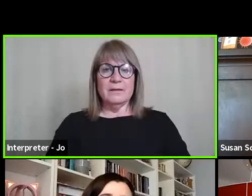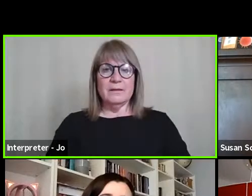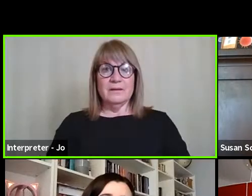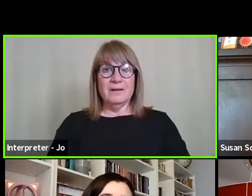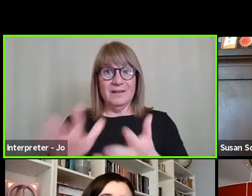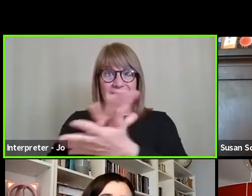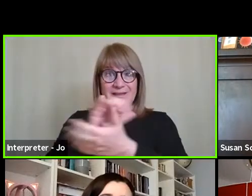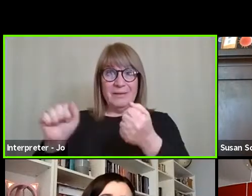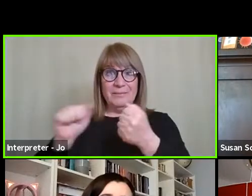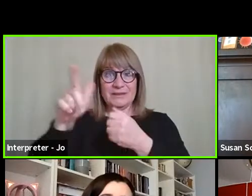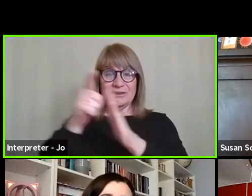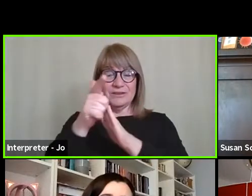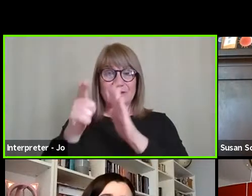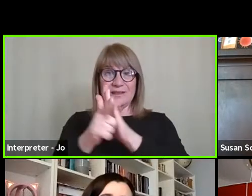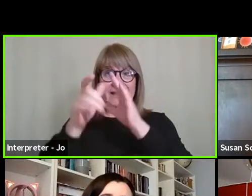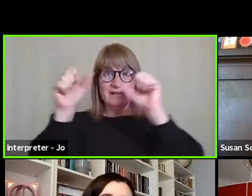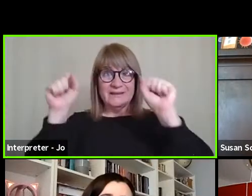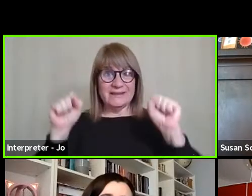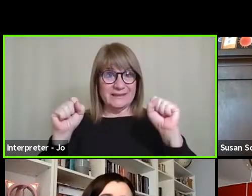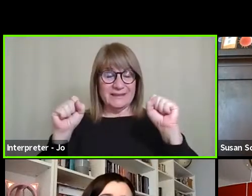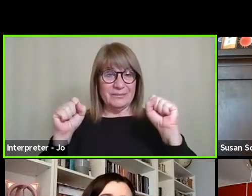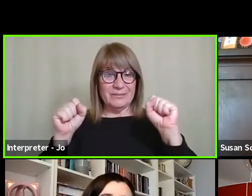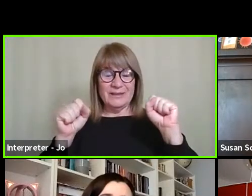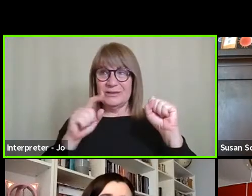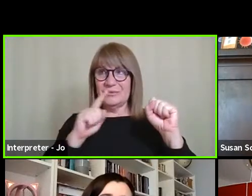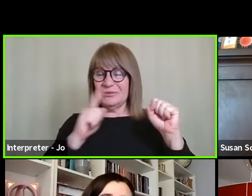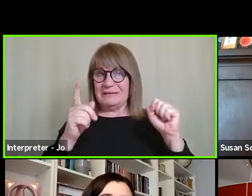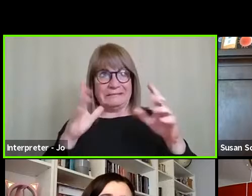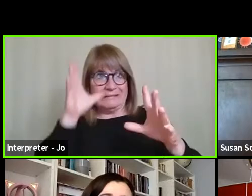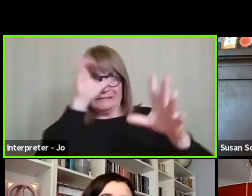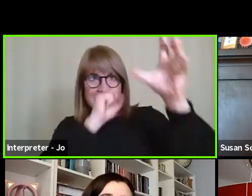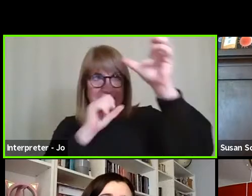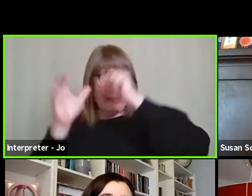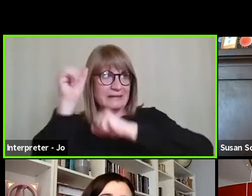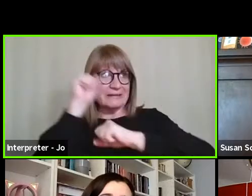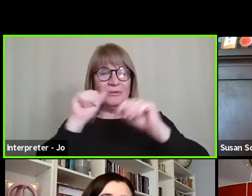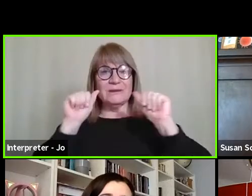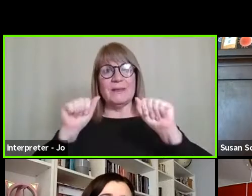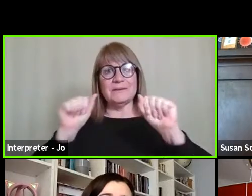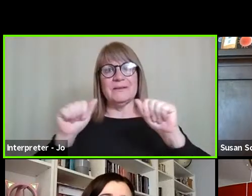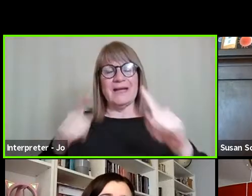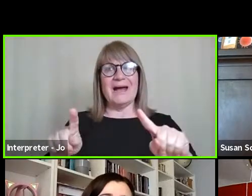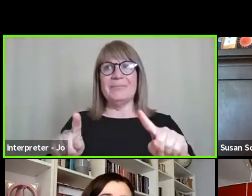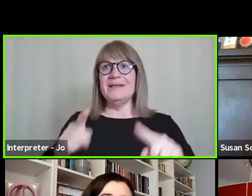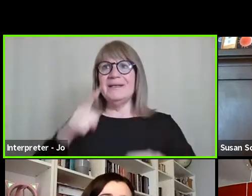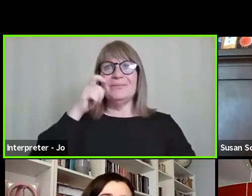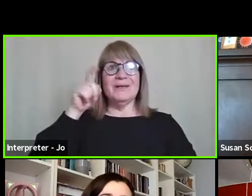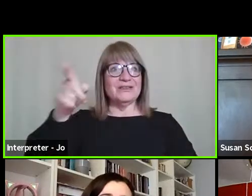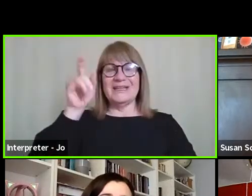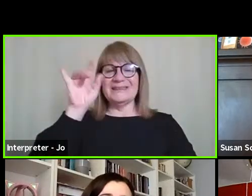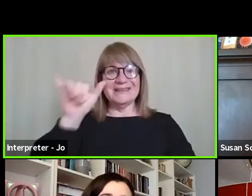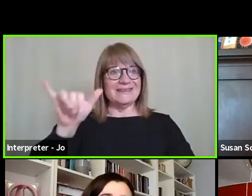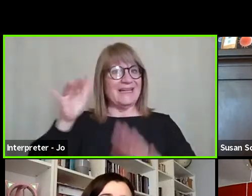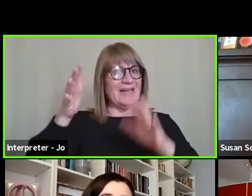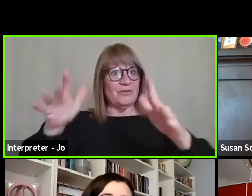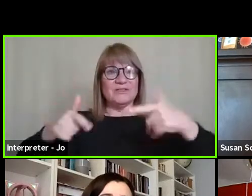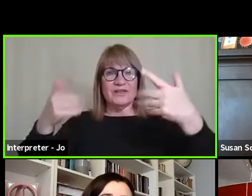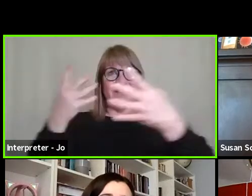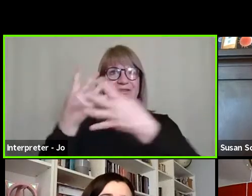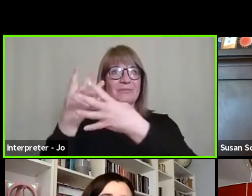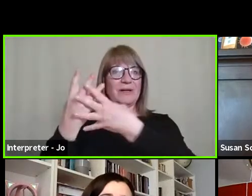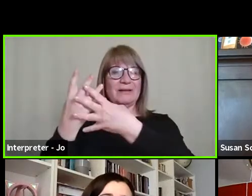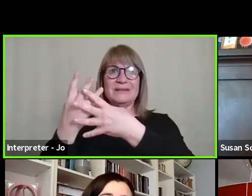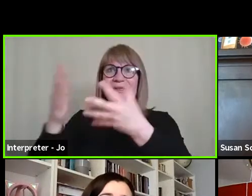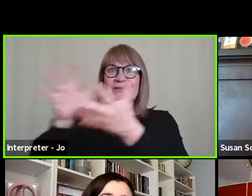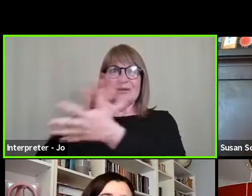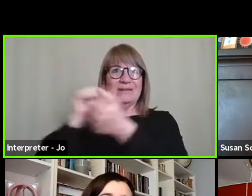she would have been expected to have been imprisoned her entire reproductive years that even though there was harm and the harm could be proven the damages were so speculative that